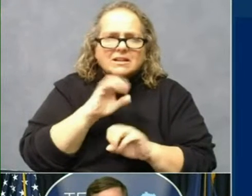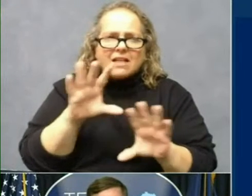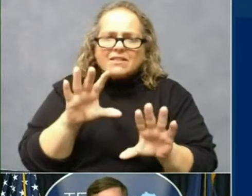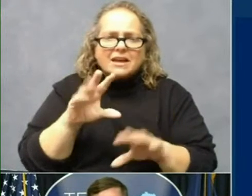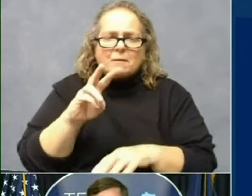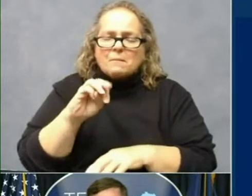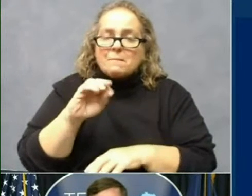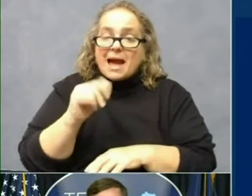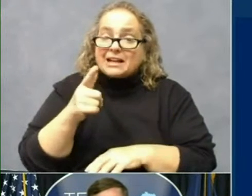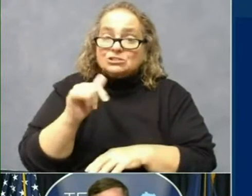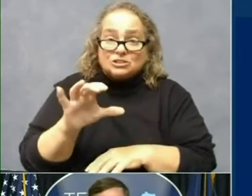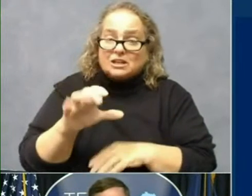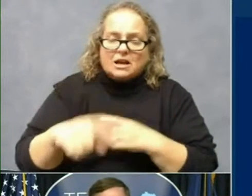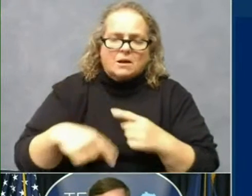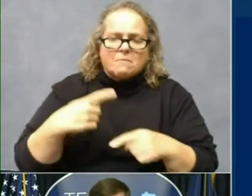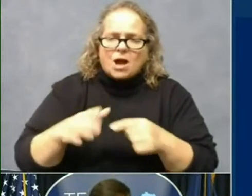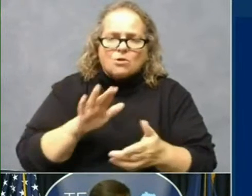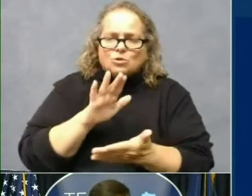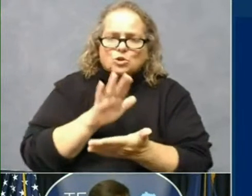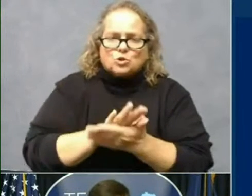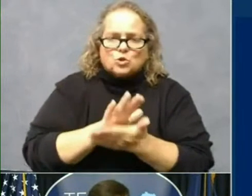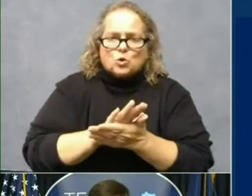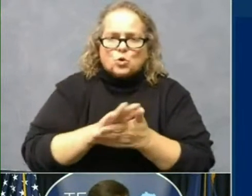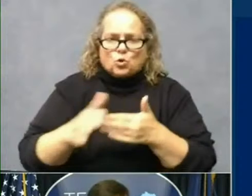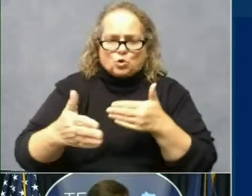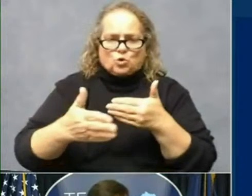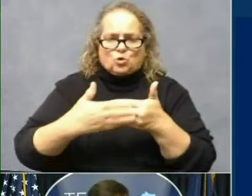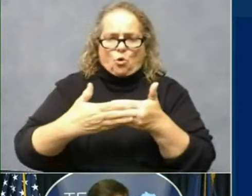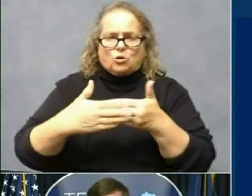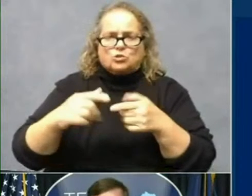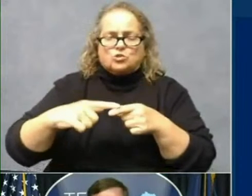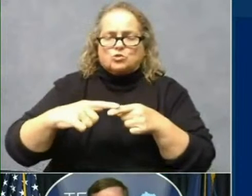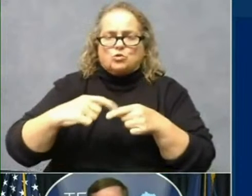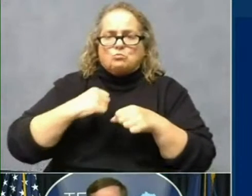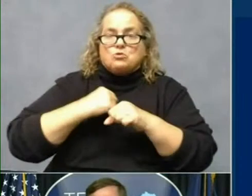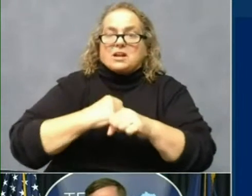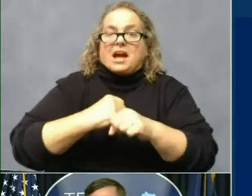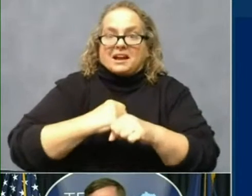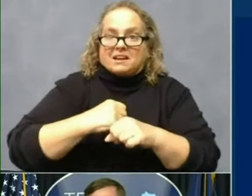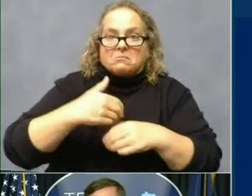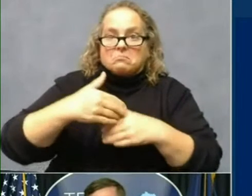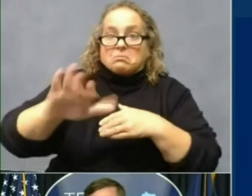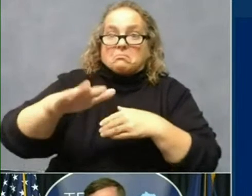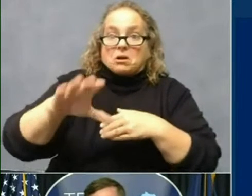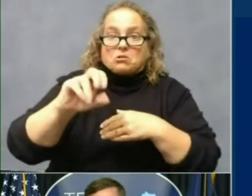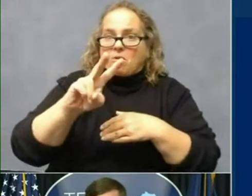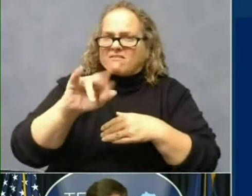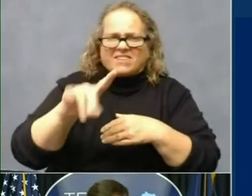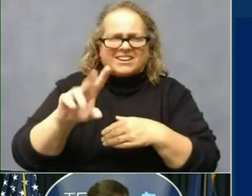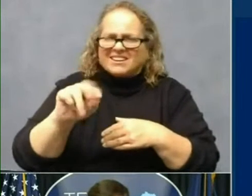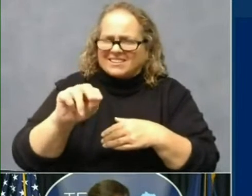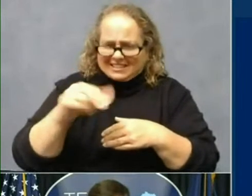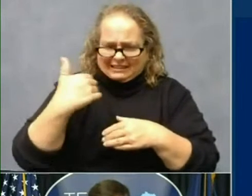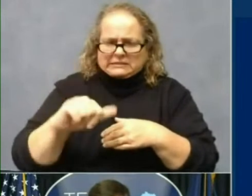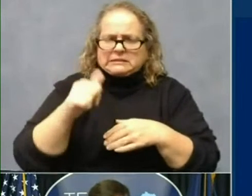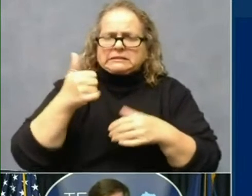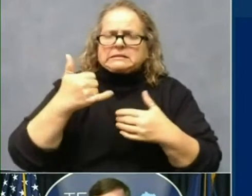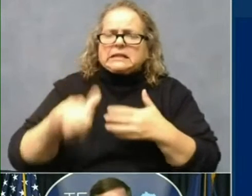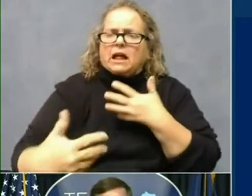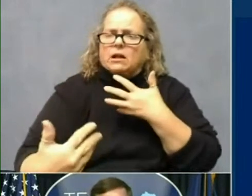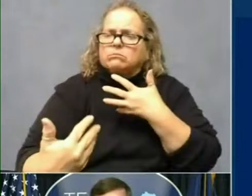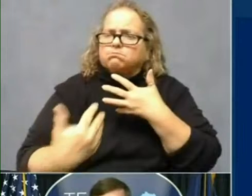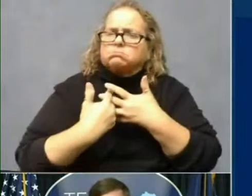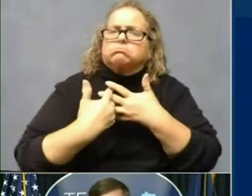doors that keep COVID out of it. That we have to make sure that facilities are